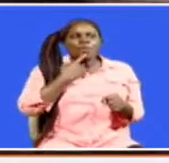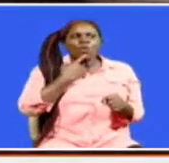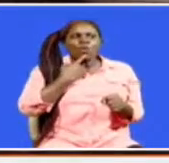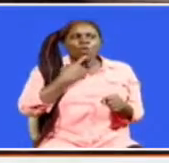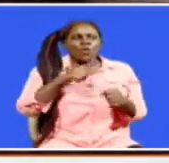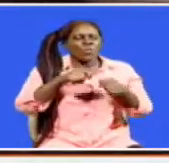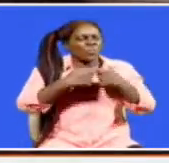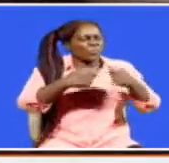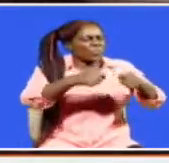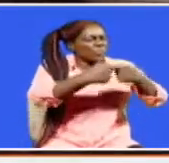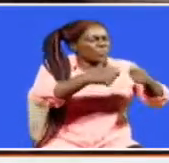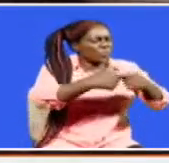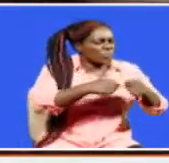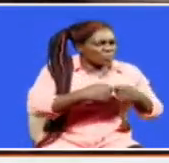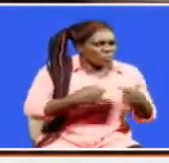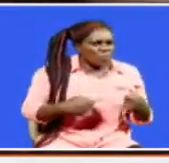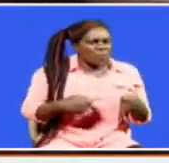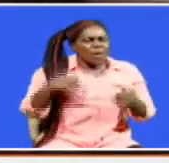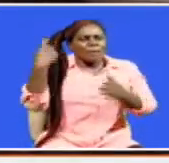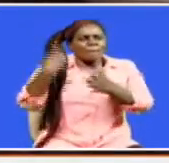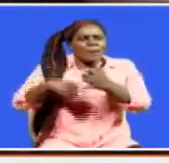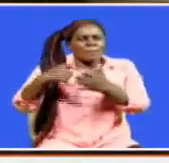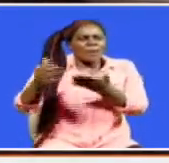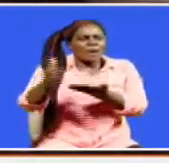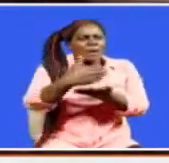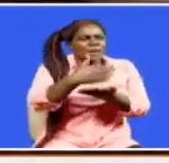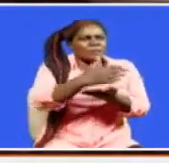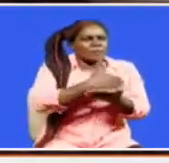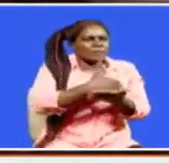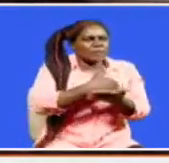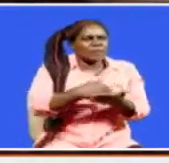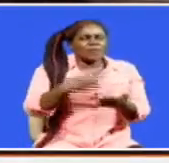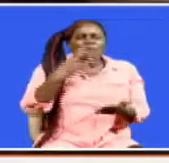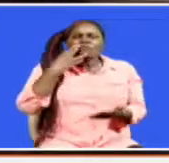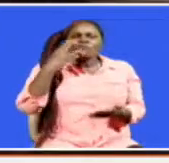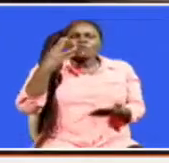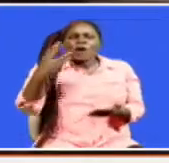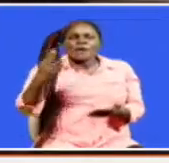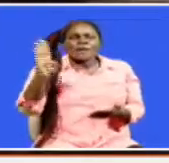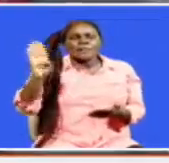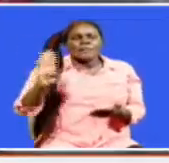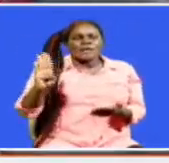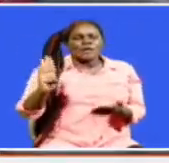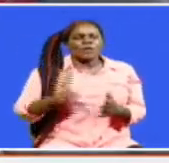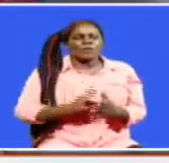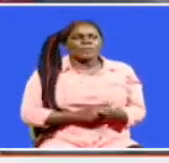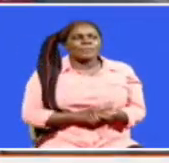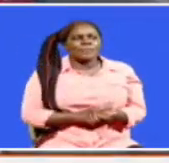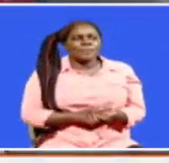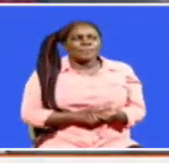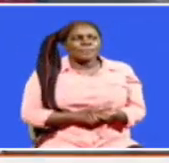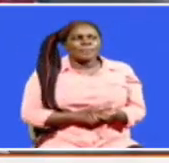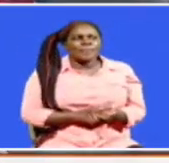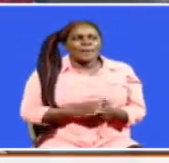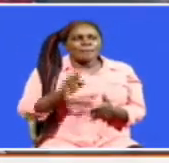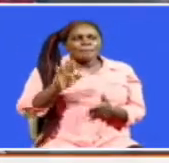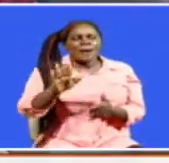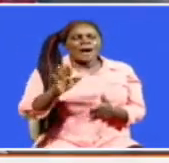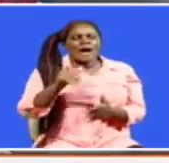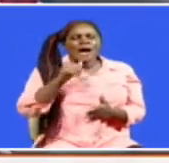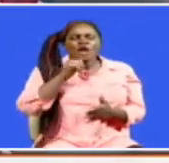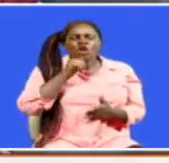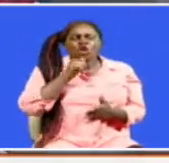Kenya down. Revenue collection was under 400 billion. They did